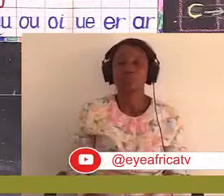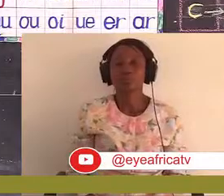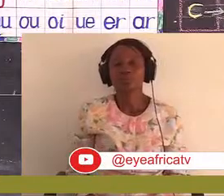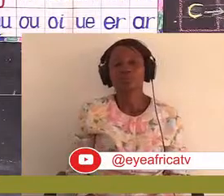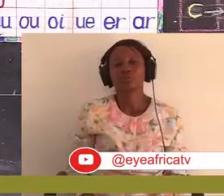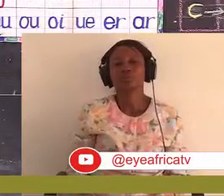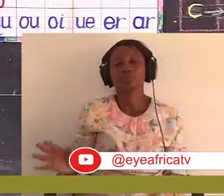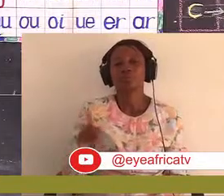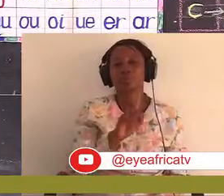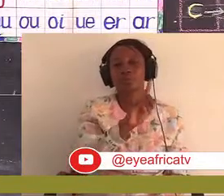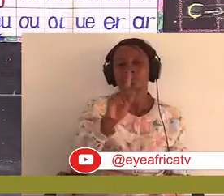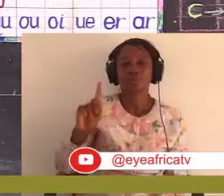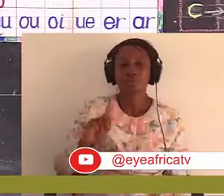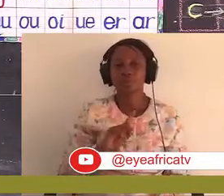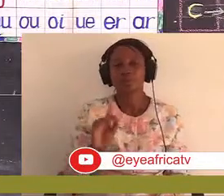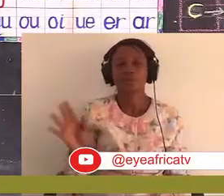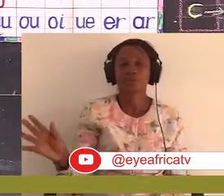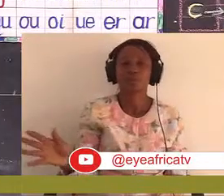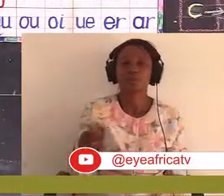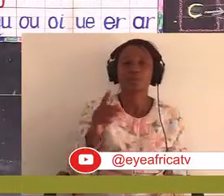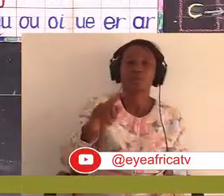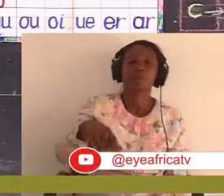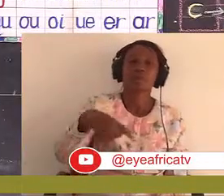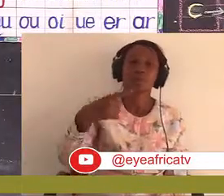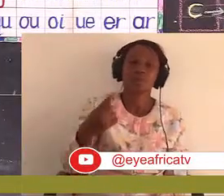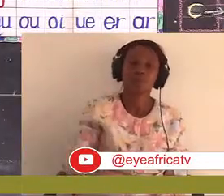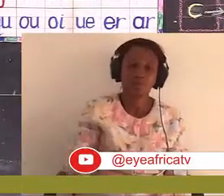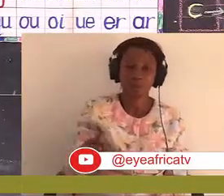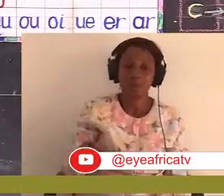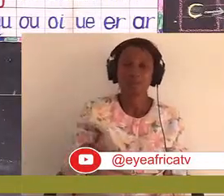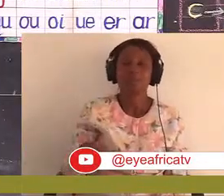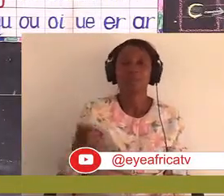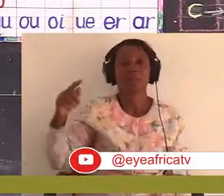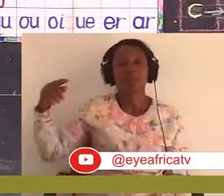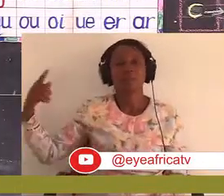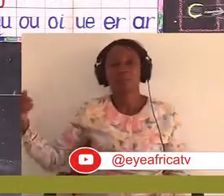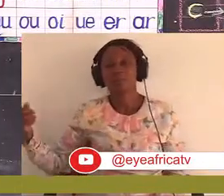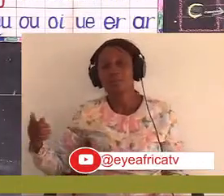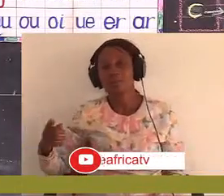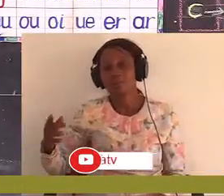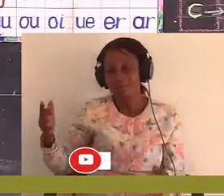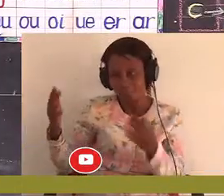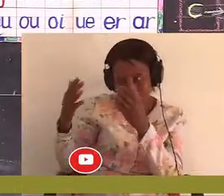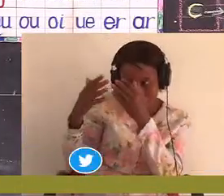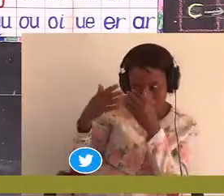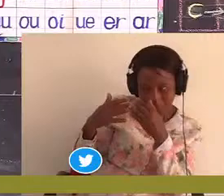Right? We are going to the next sound that is also hidden.